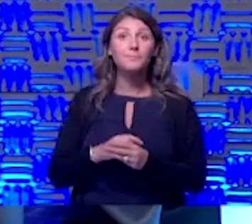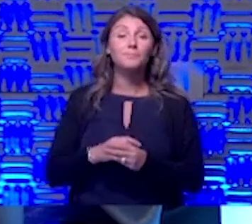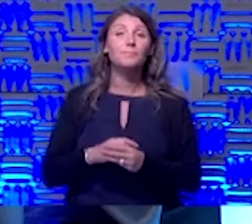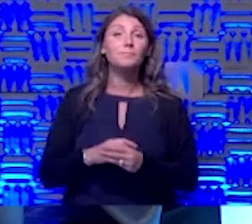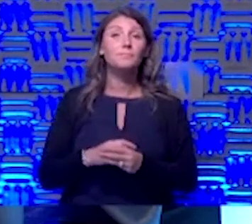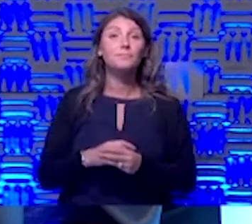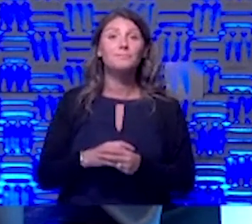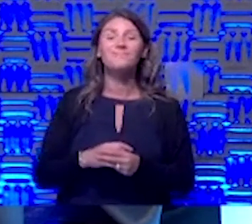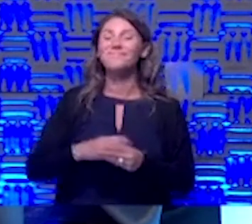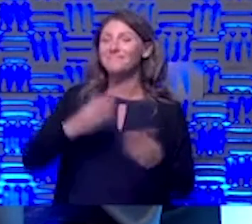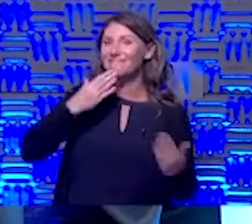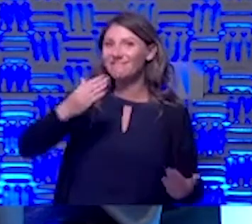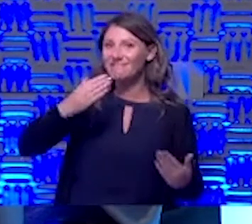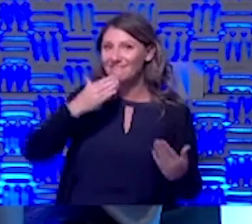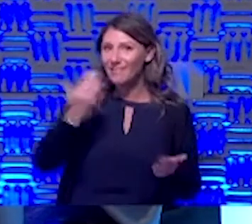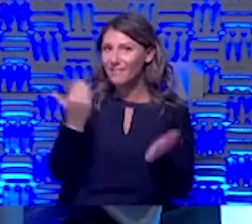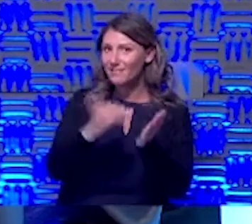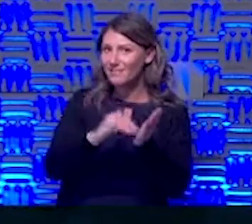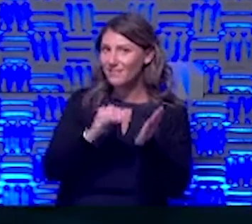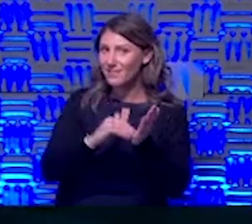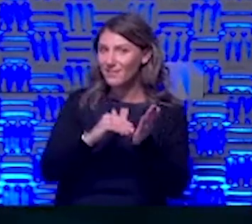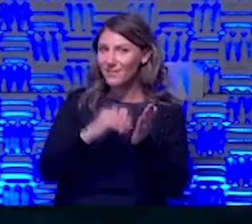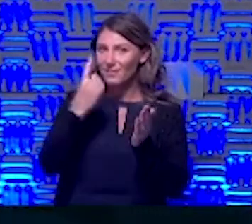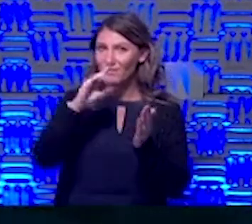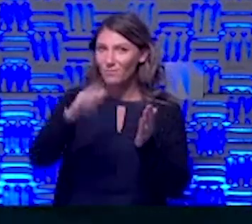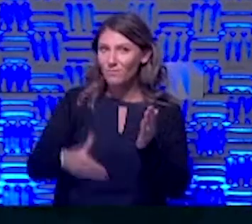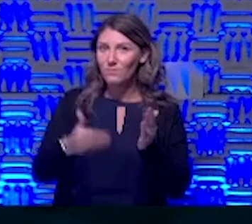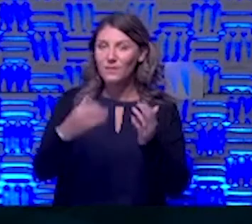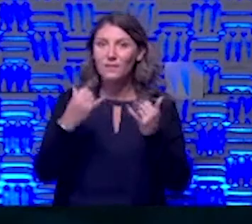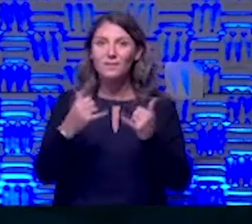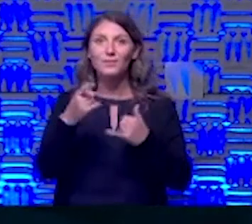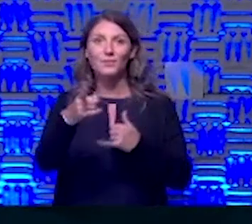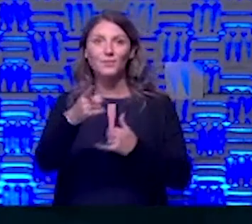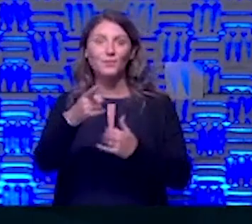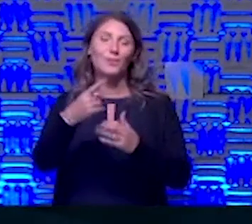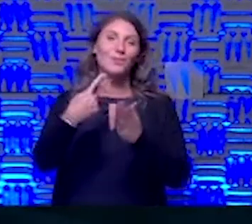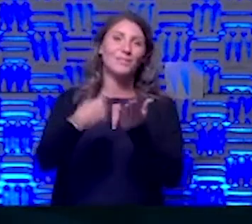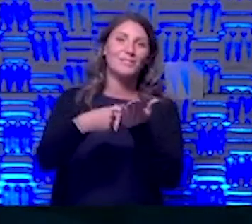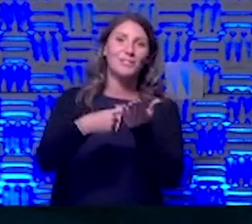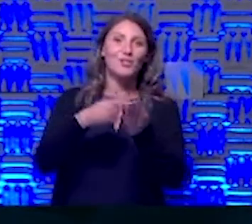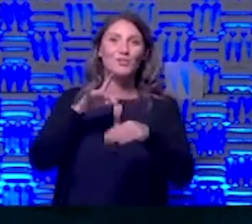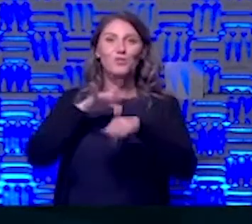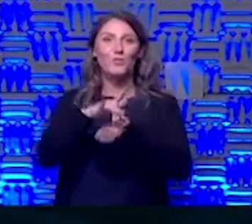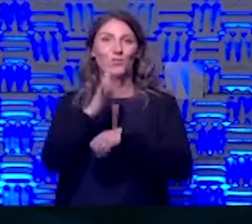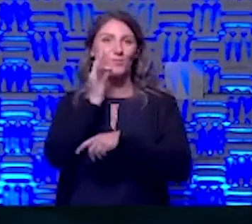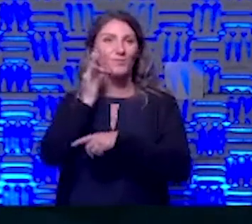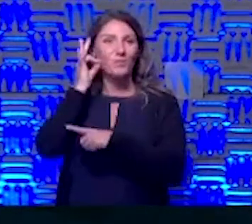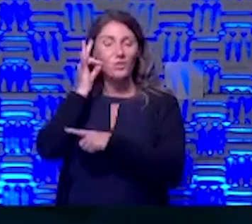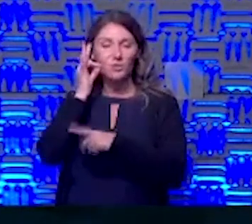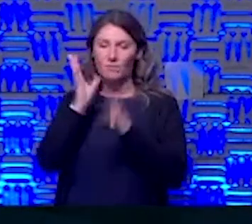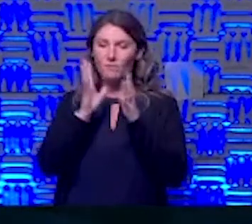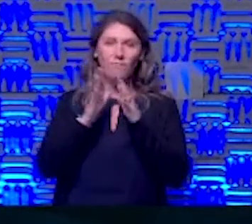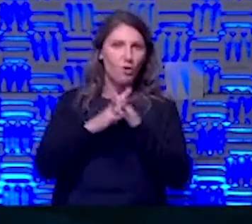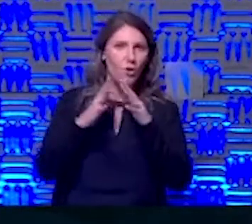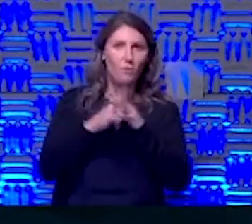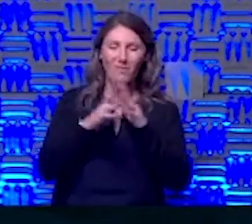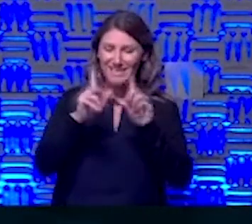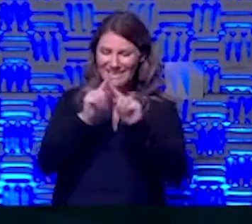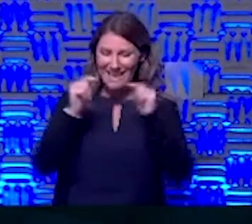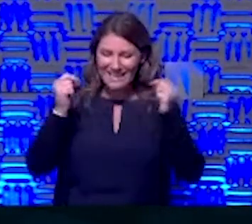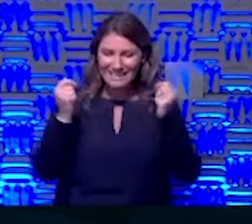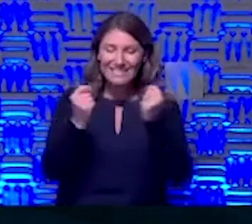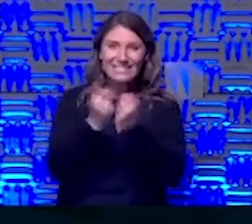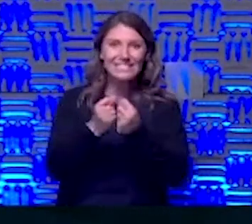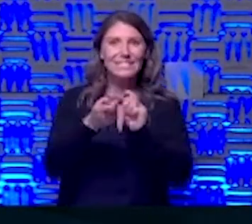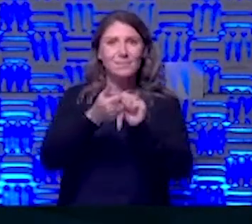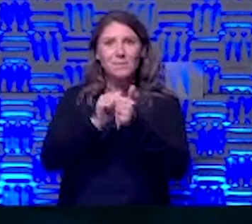Yeah, so Steve, thanks again for having me. You talked earlier about the Chiefs, and football is obviously a team sport and takes everyone to participate